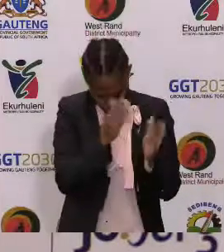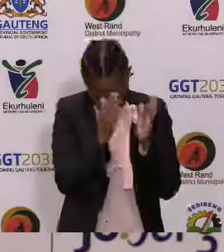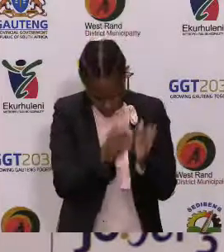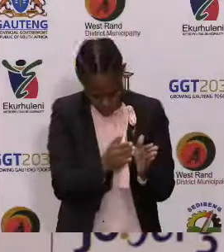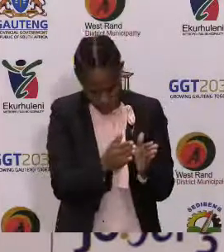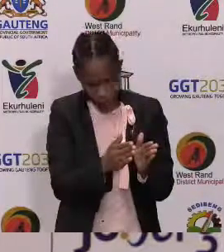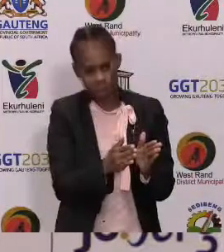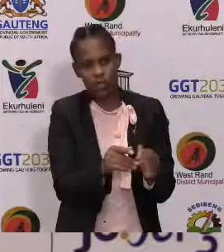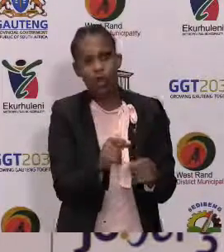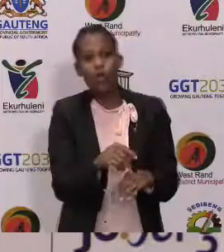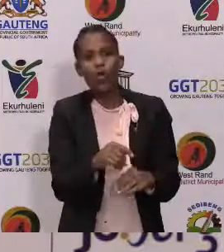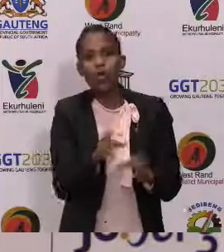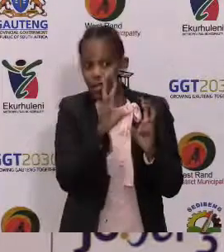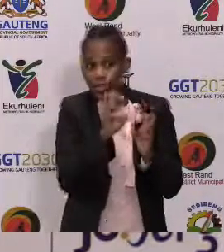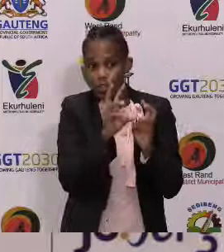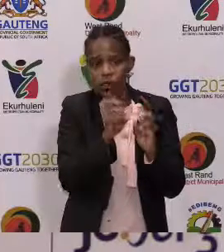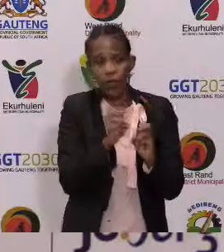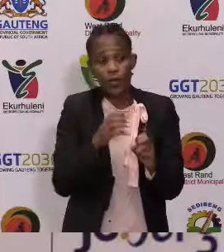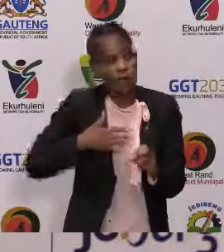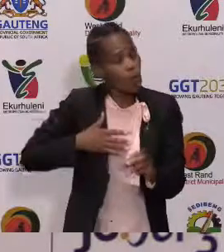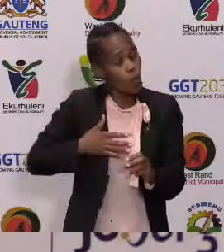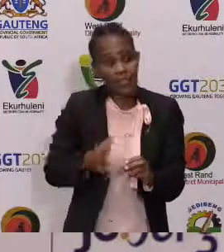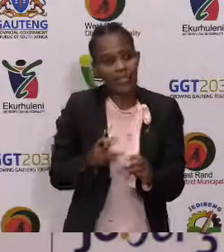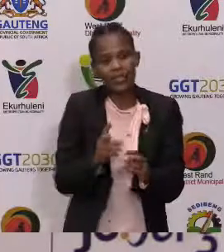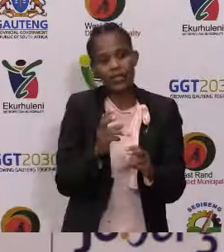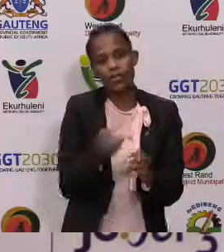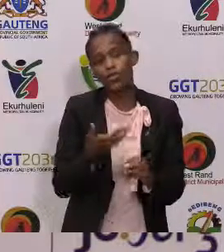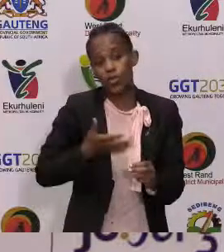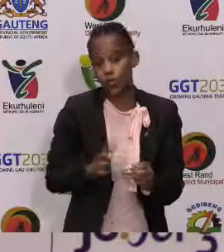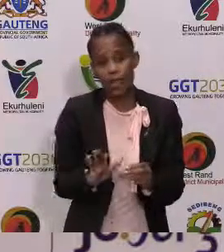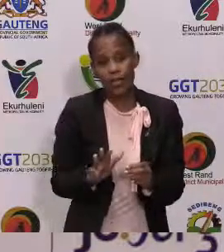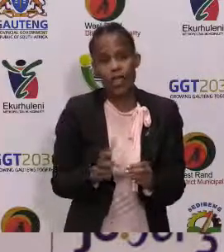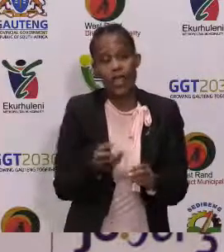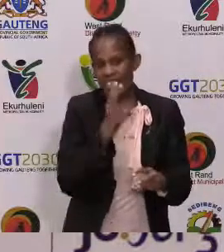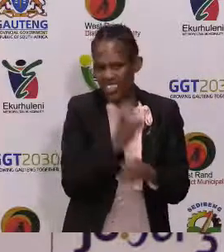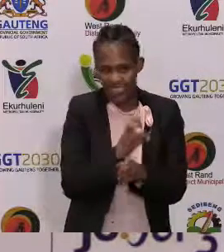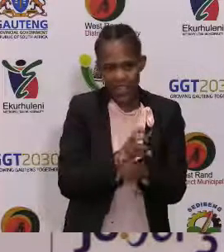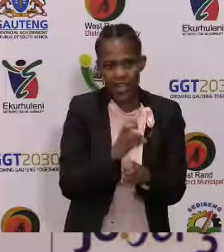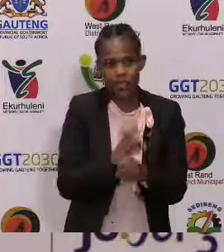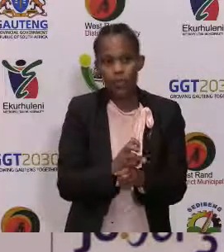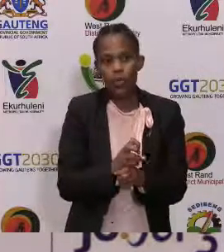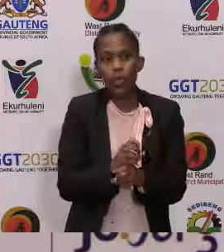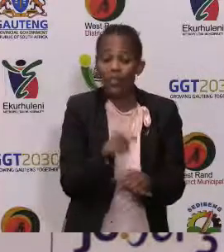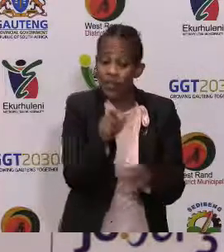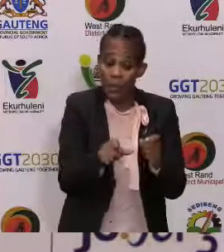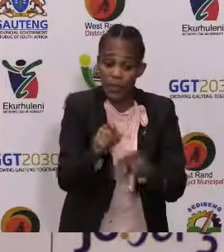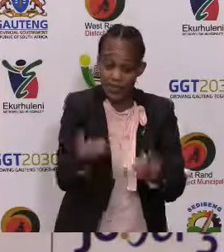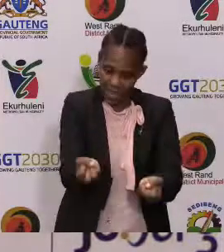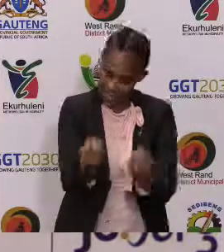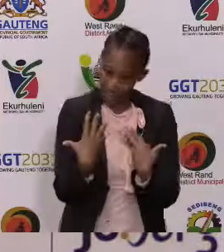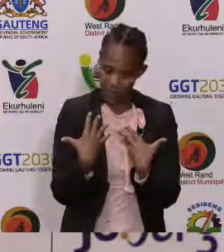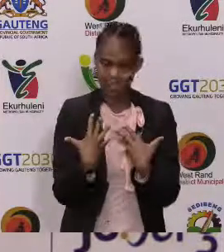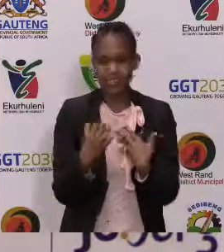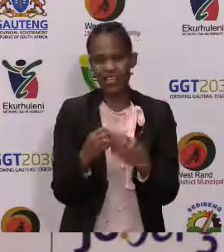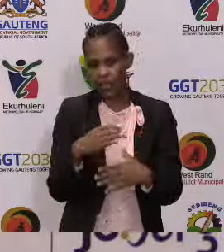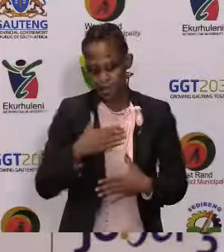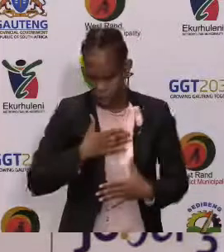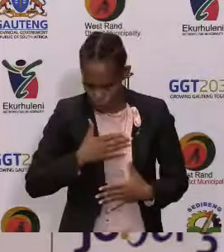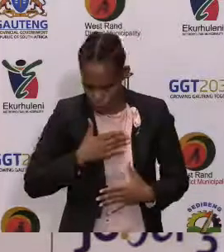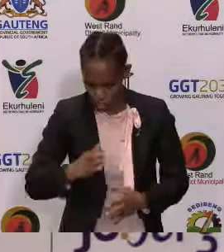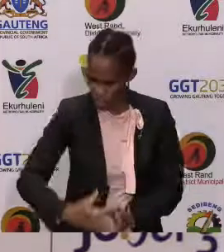to. So there's no difficulty with the supply of oxygen. Again, that's learning from the